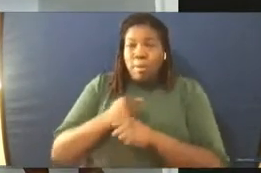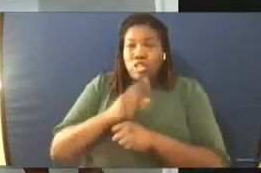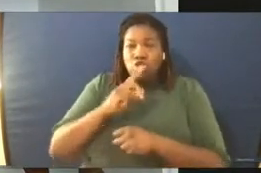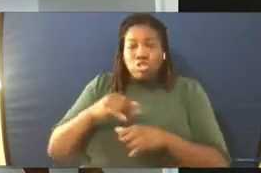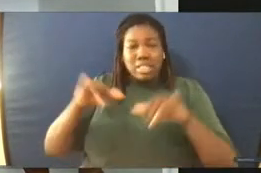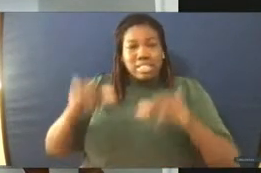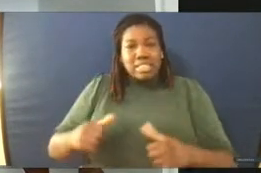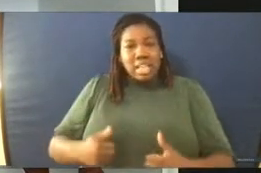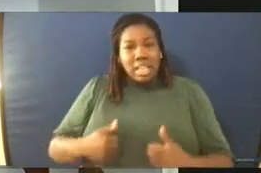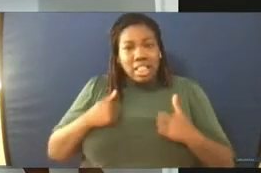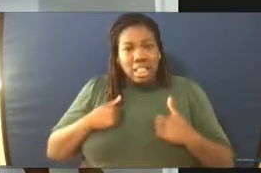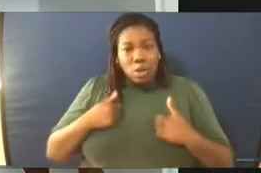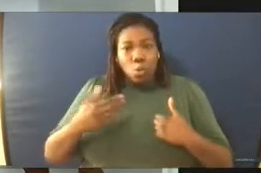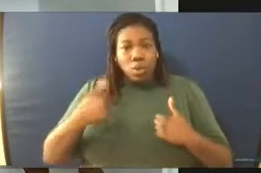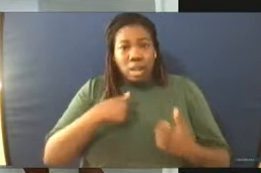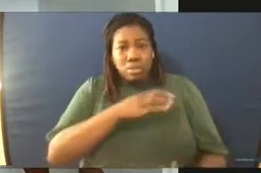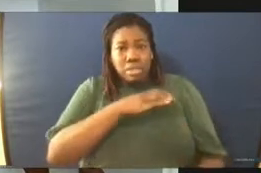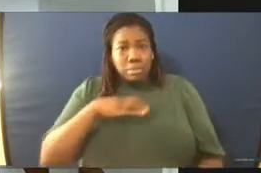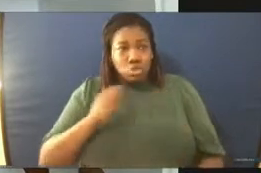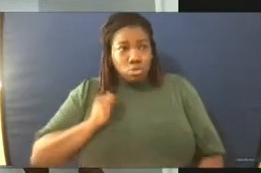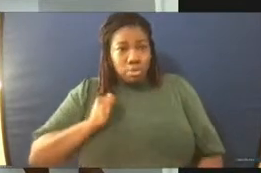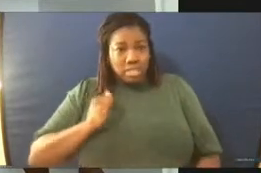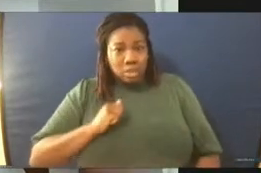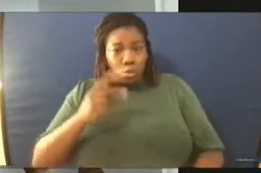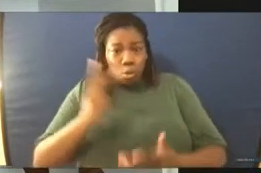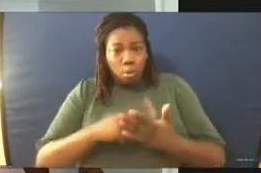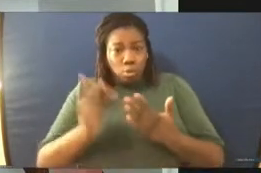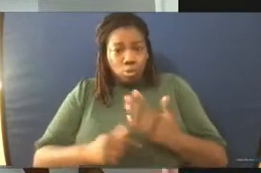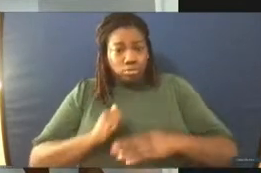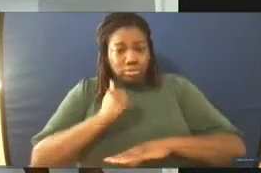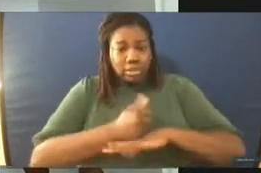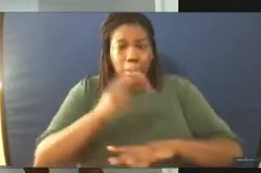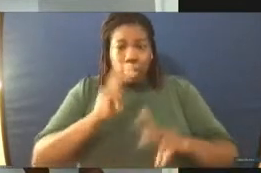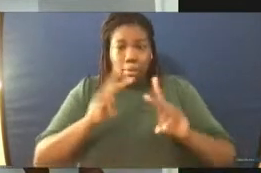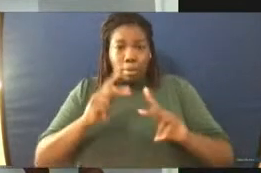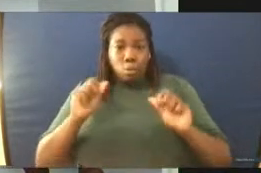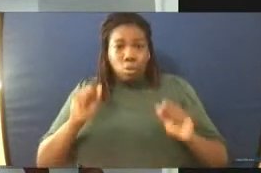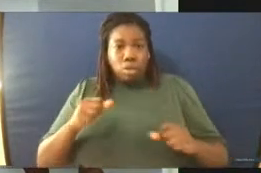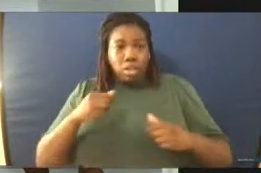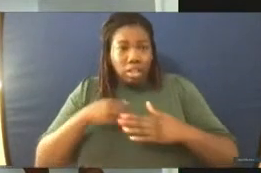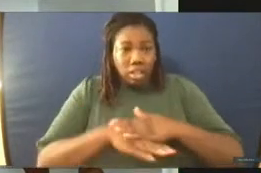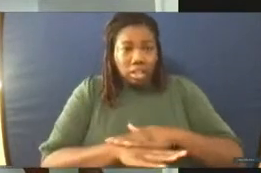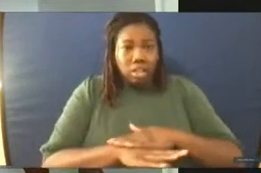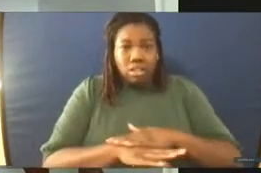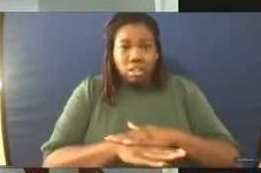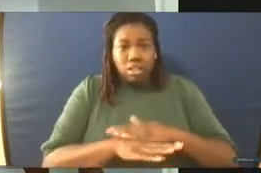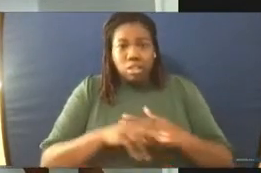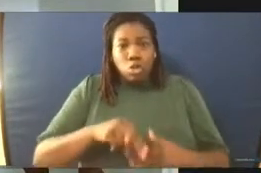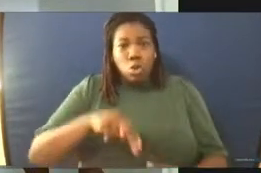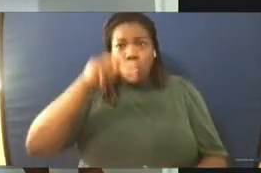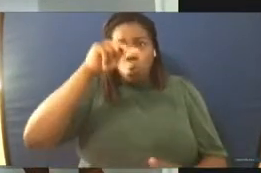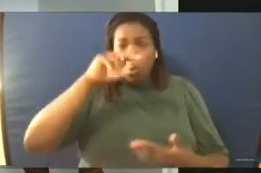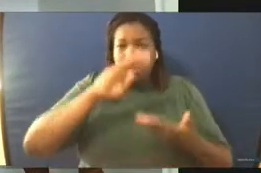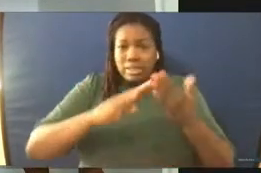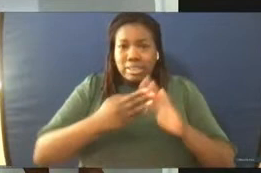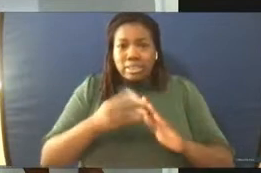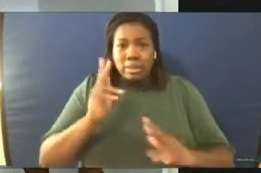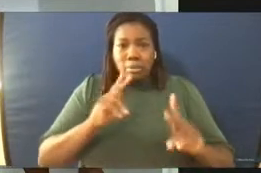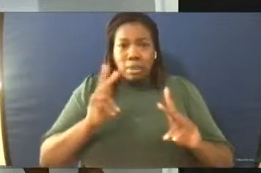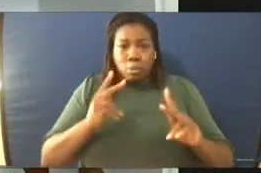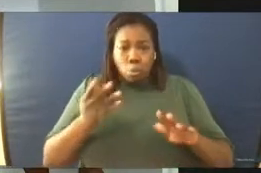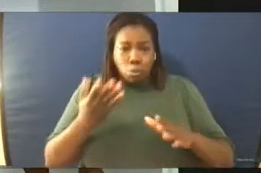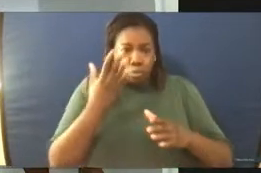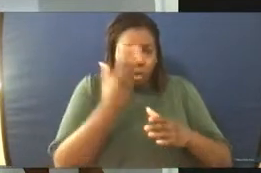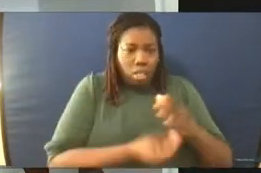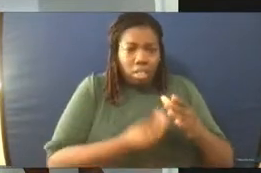had programs where people could go, especially in northern cities. People can literally die if they're